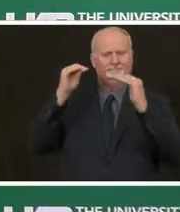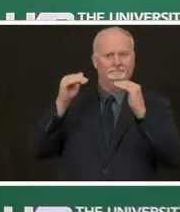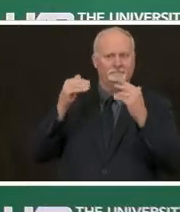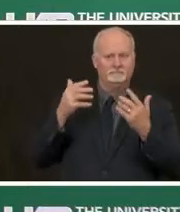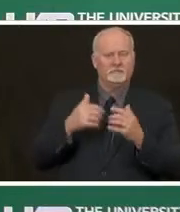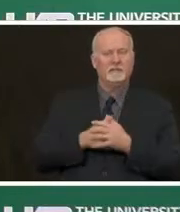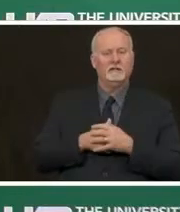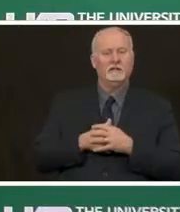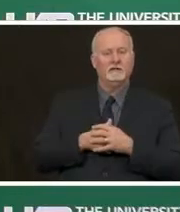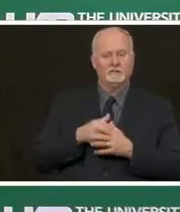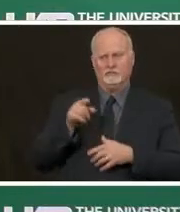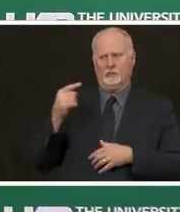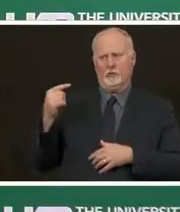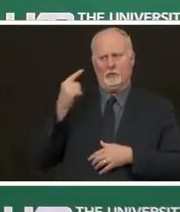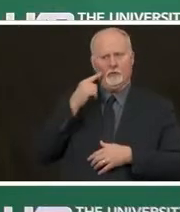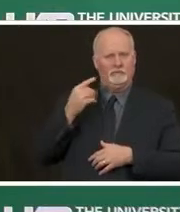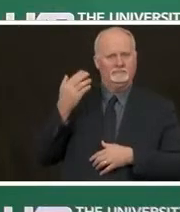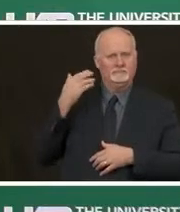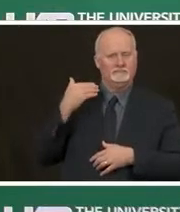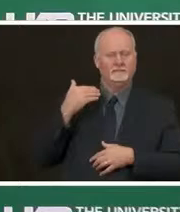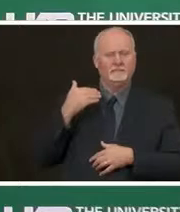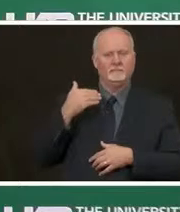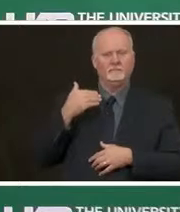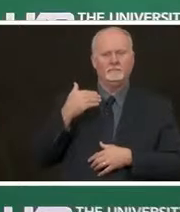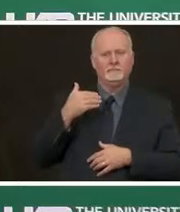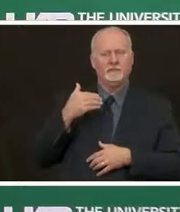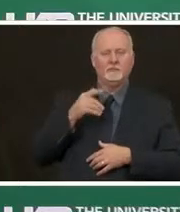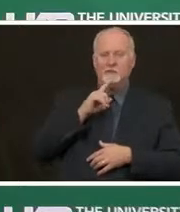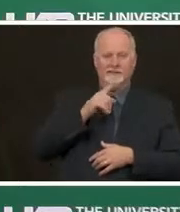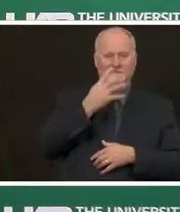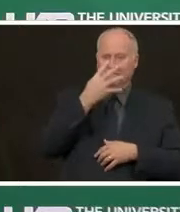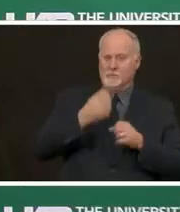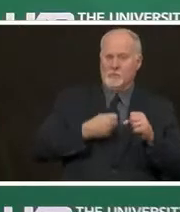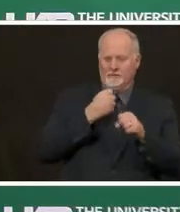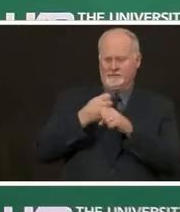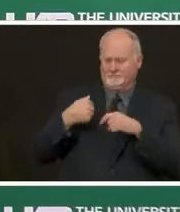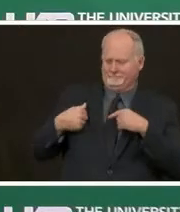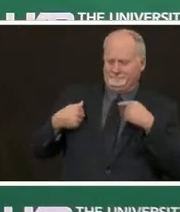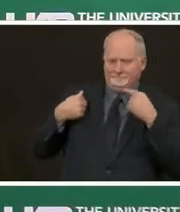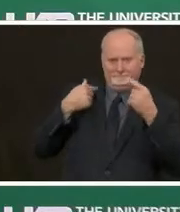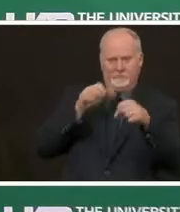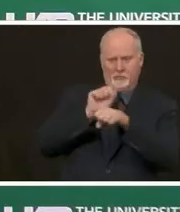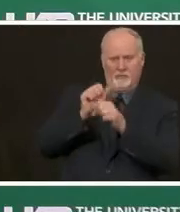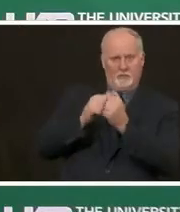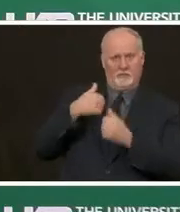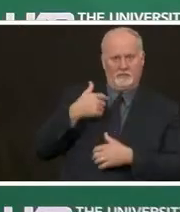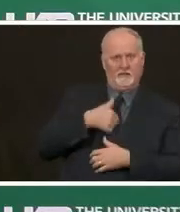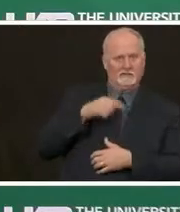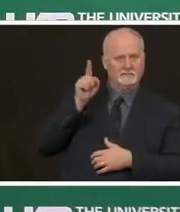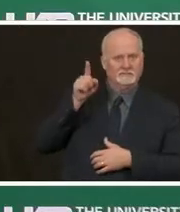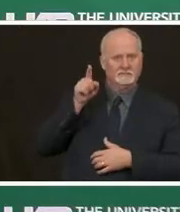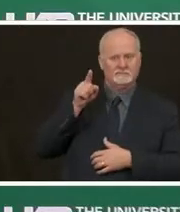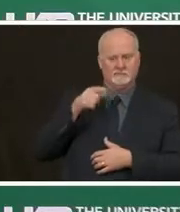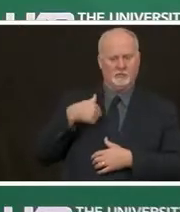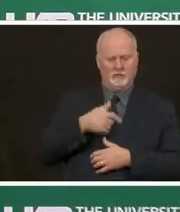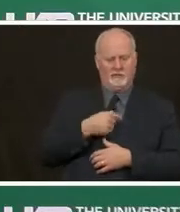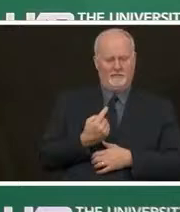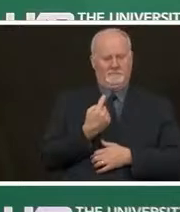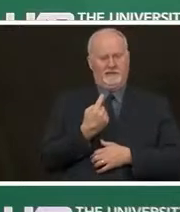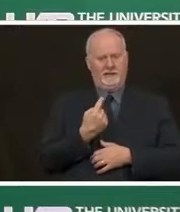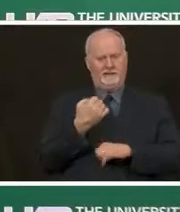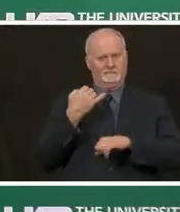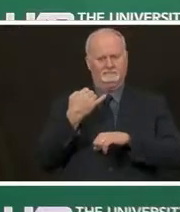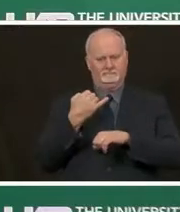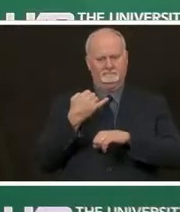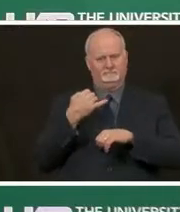So I think, as you heard initially, really our 4-year culmination of work with us as one of the main institutions. The